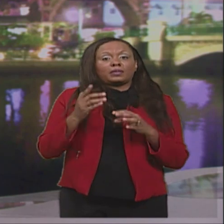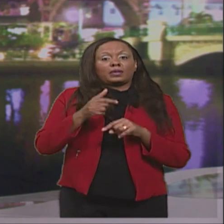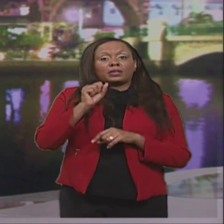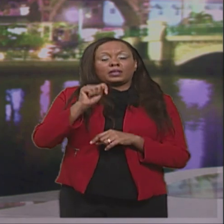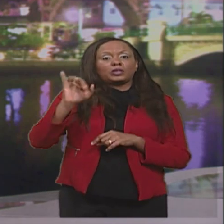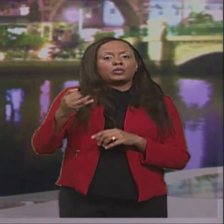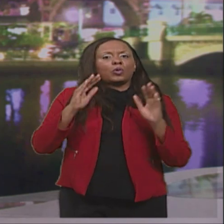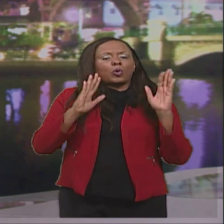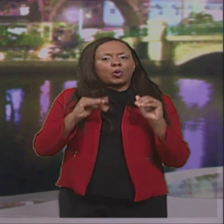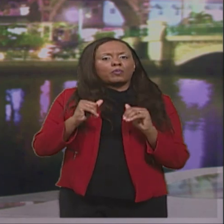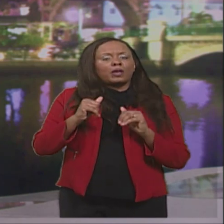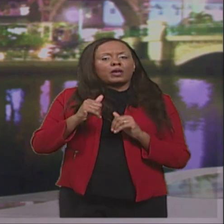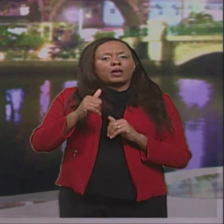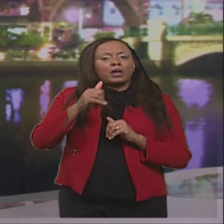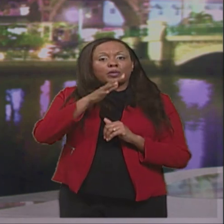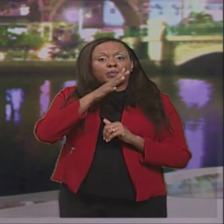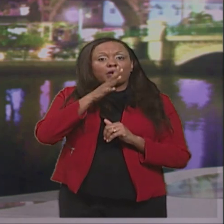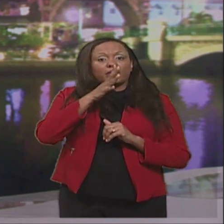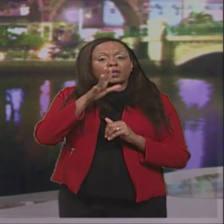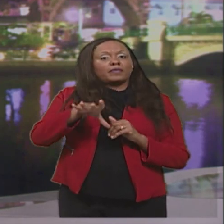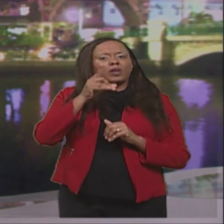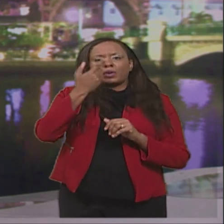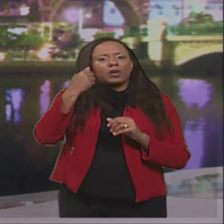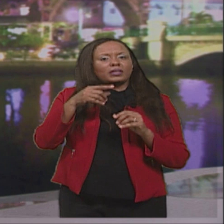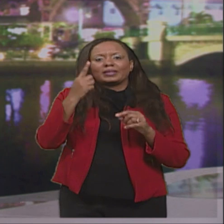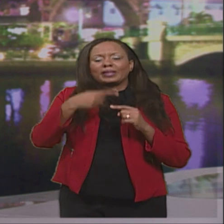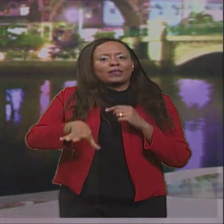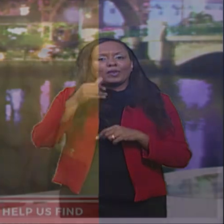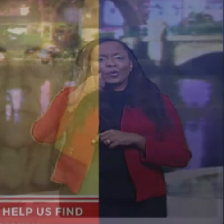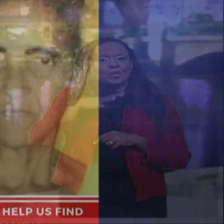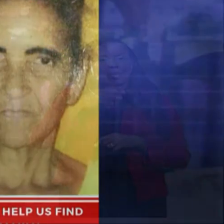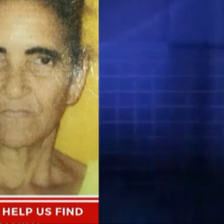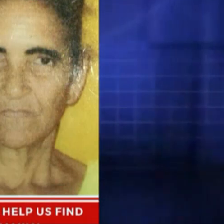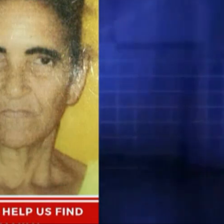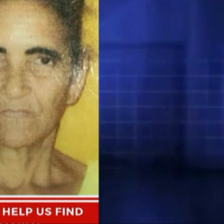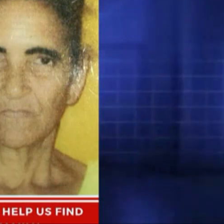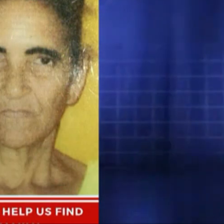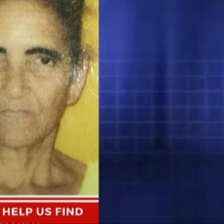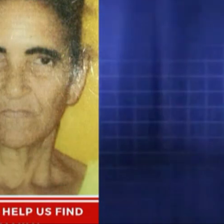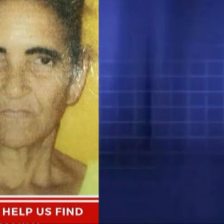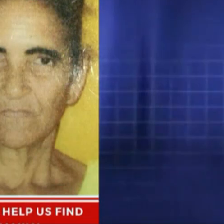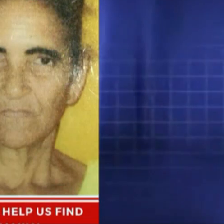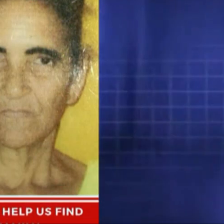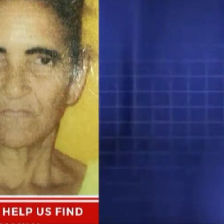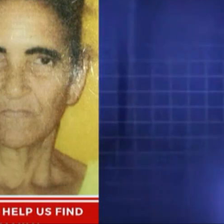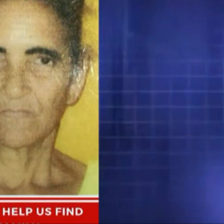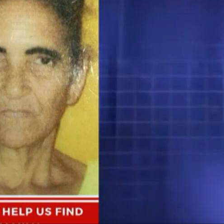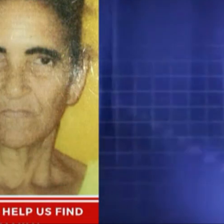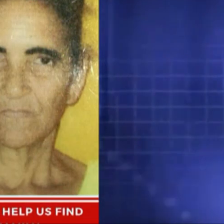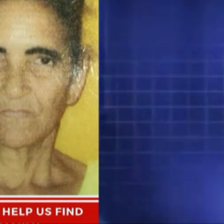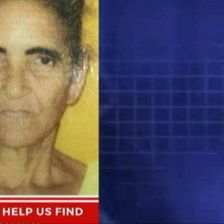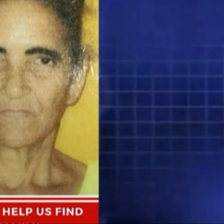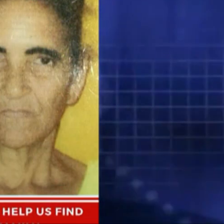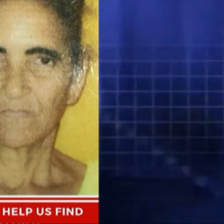hope that their matriarch will be found. 66-year-old Gloria Mears of Cleavers Hill was last seen around 5 last Friday